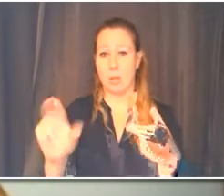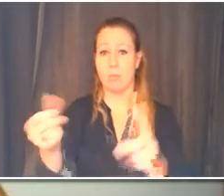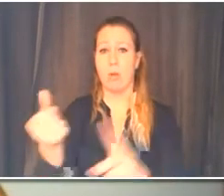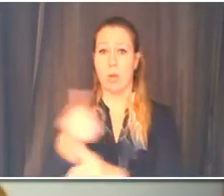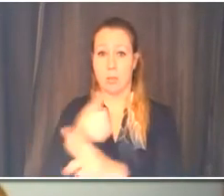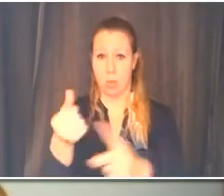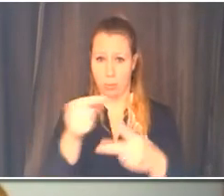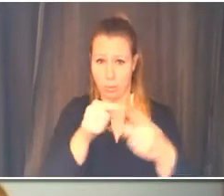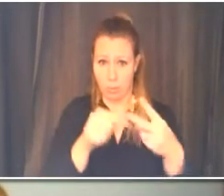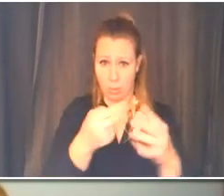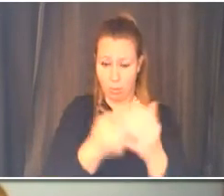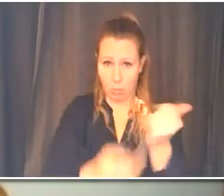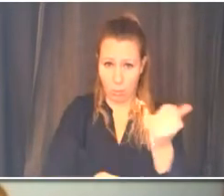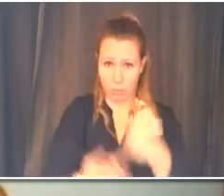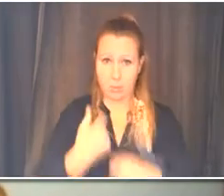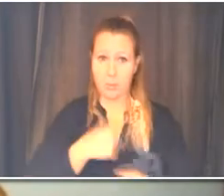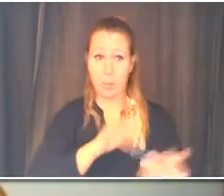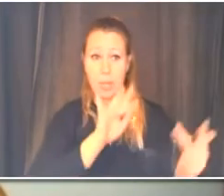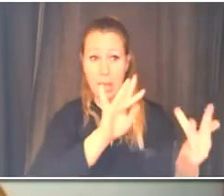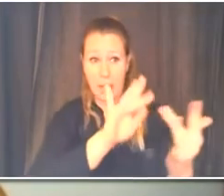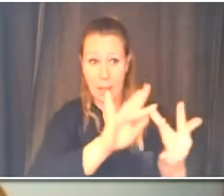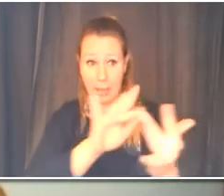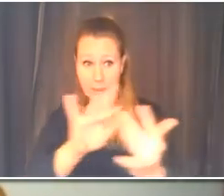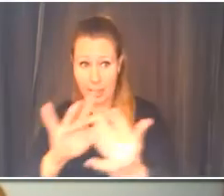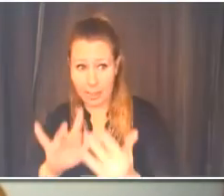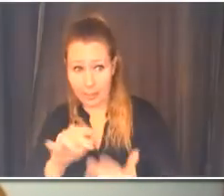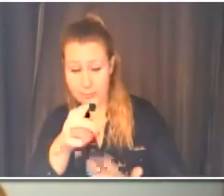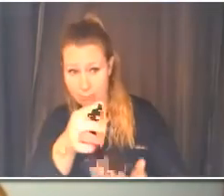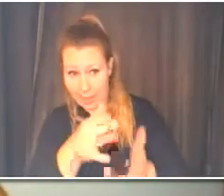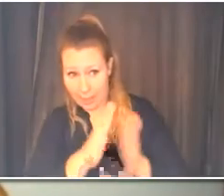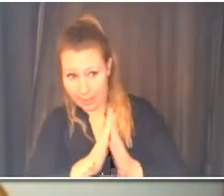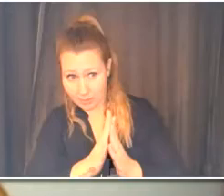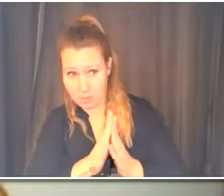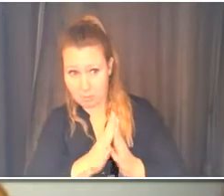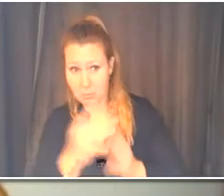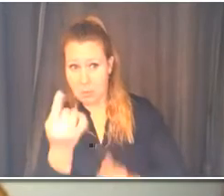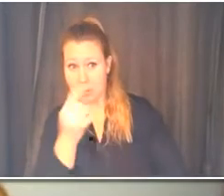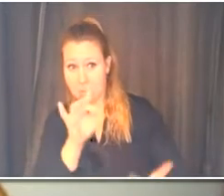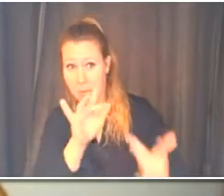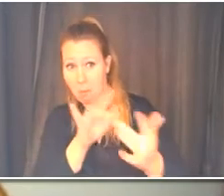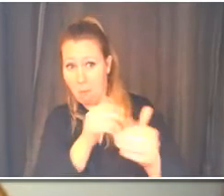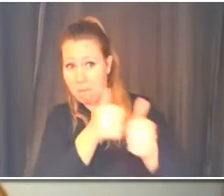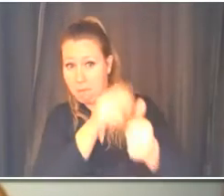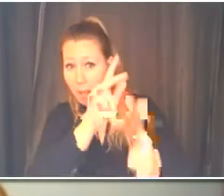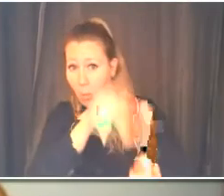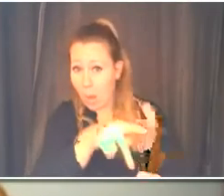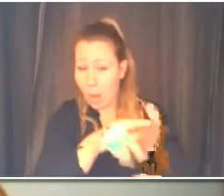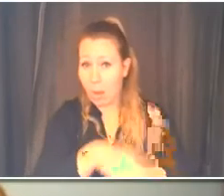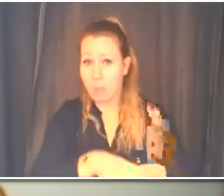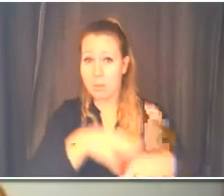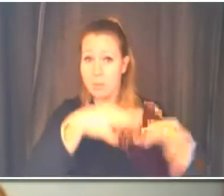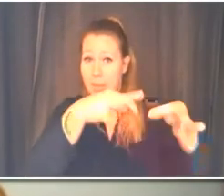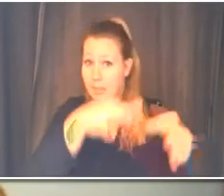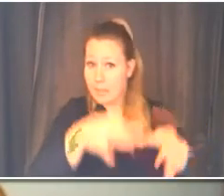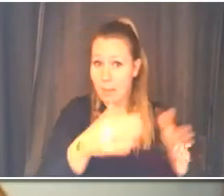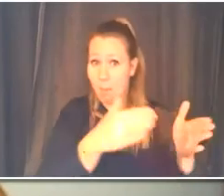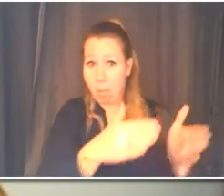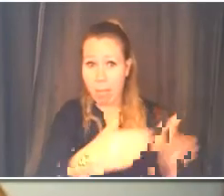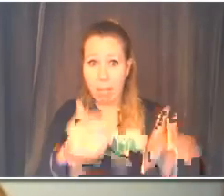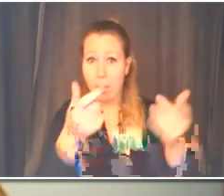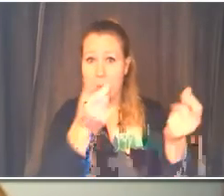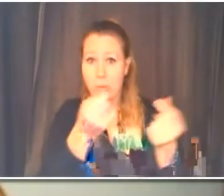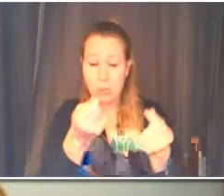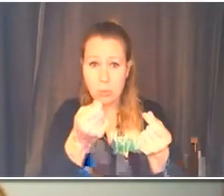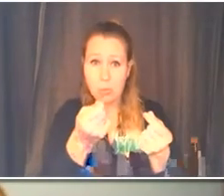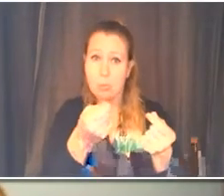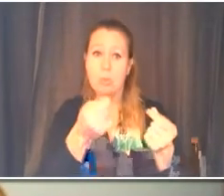for them and we still have our officers from the fjcs working as well and we are also reaching out to our high